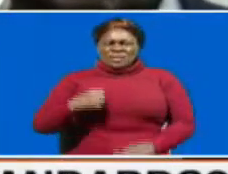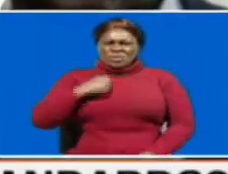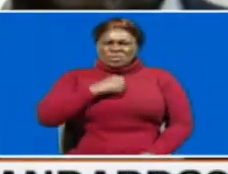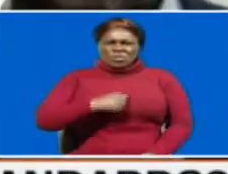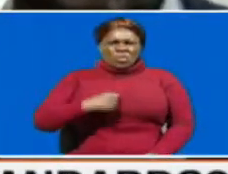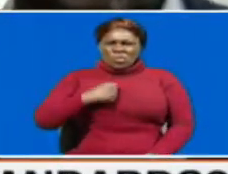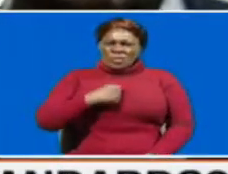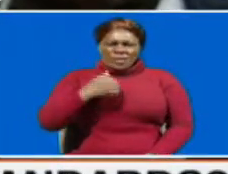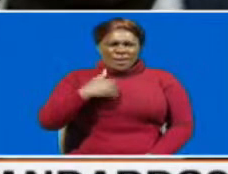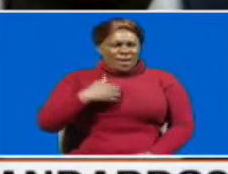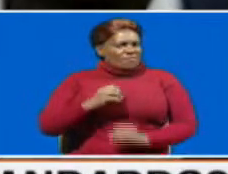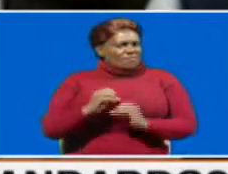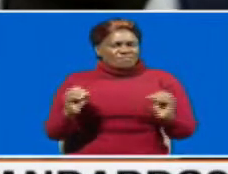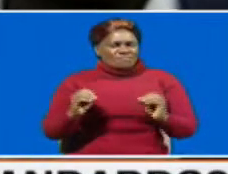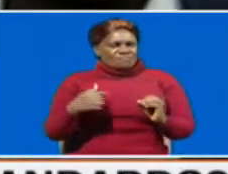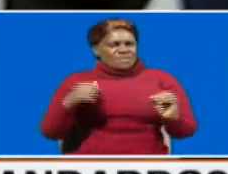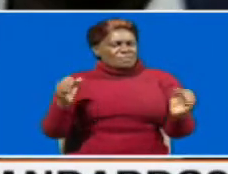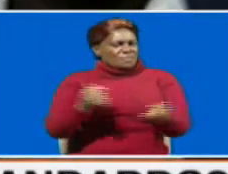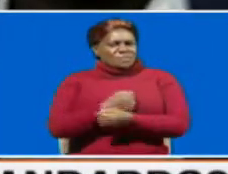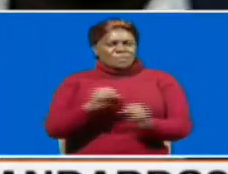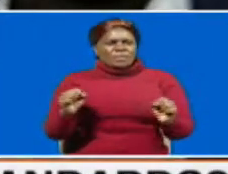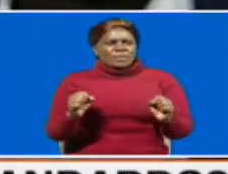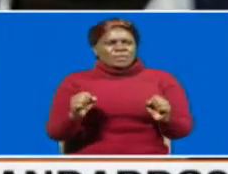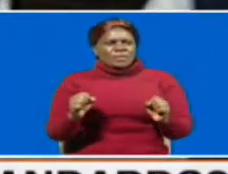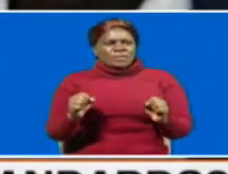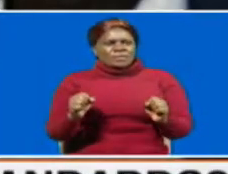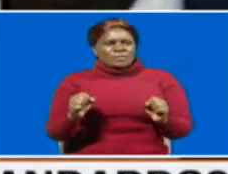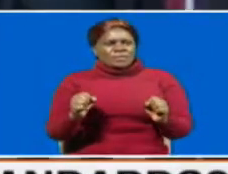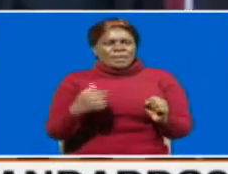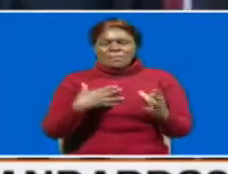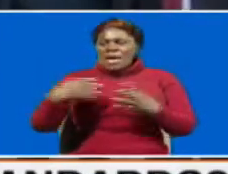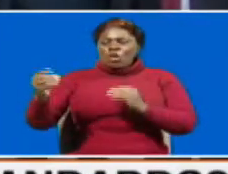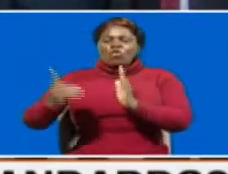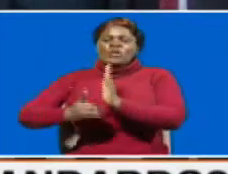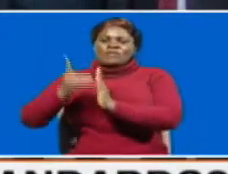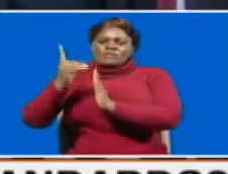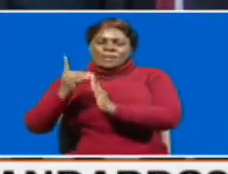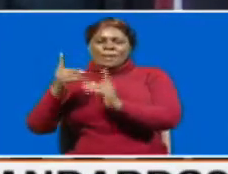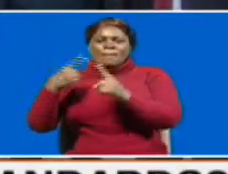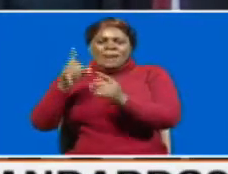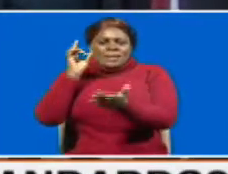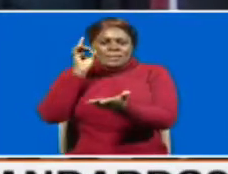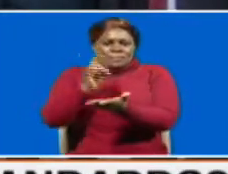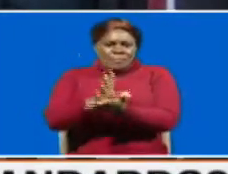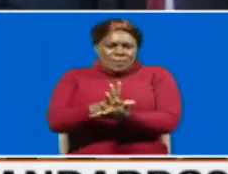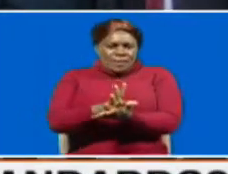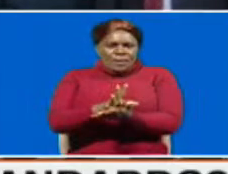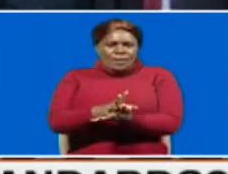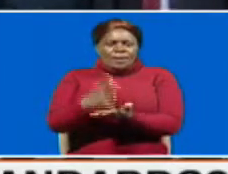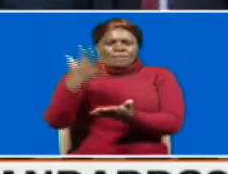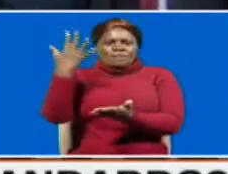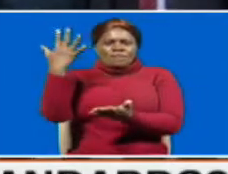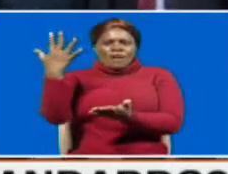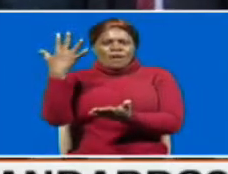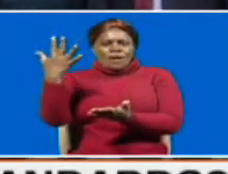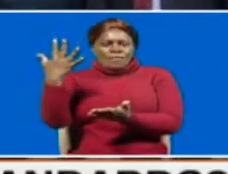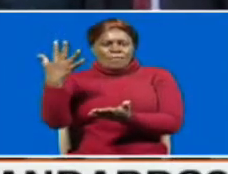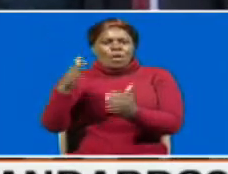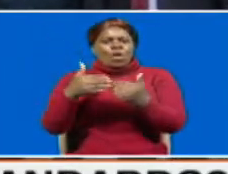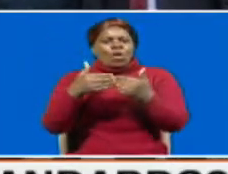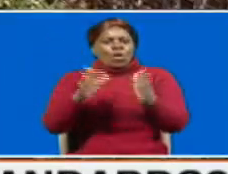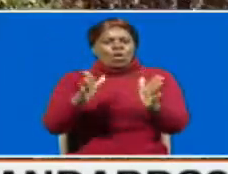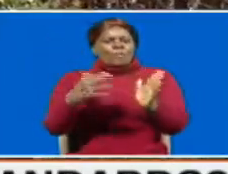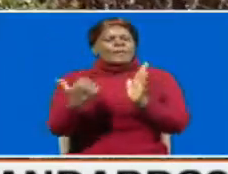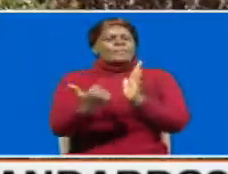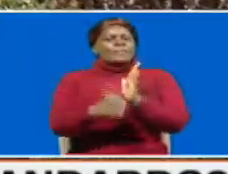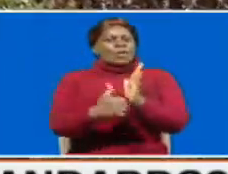to apologize, having met the president. There's no apology about it. I went there for development. But the expulsion of the five MPs seemed to have opened a